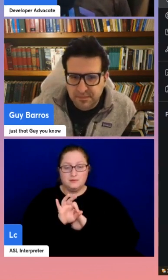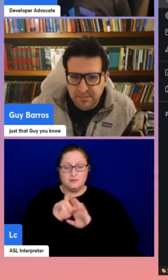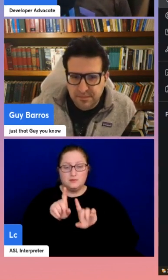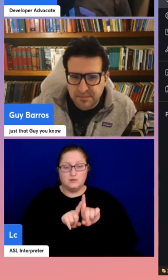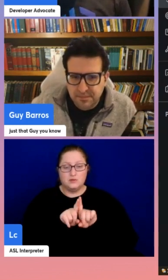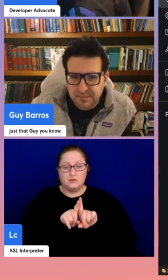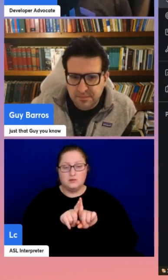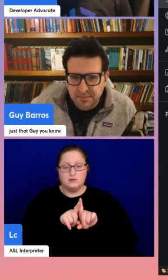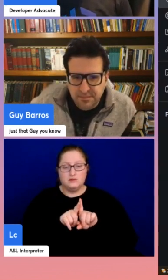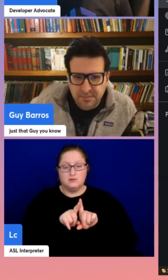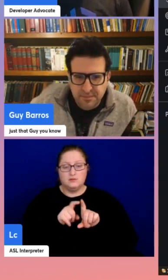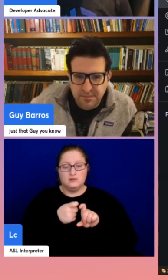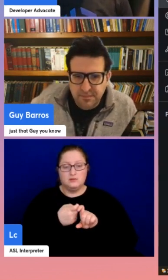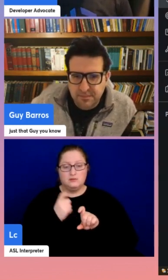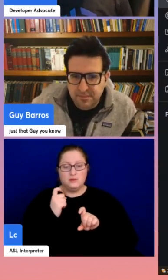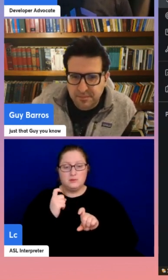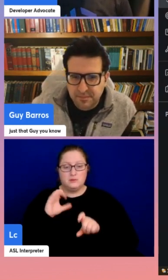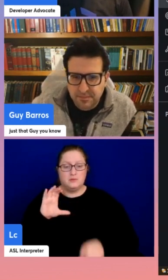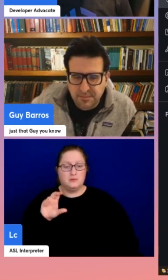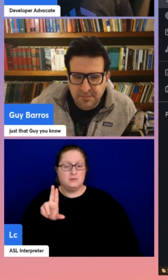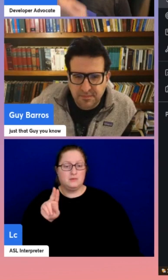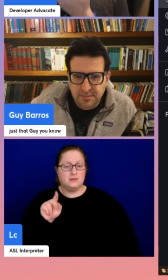star from counter.